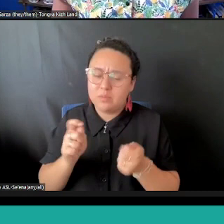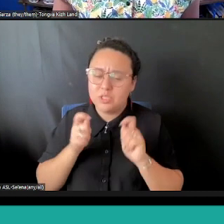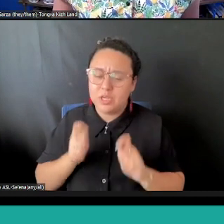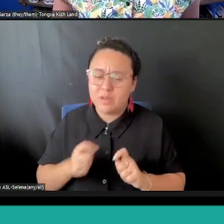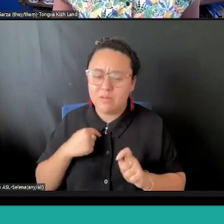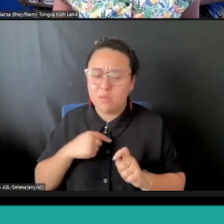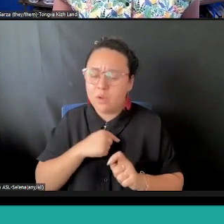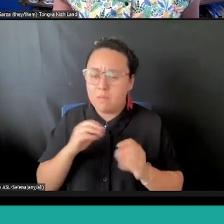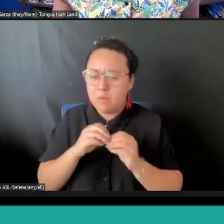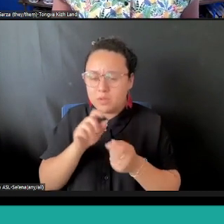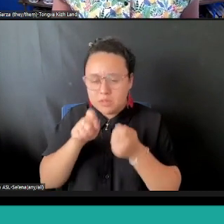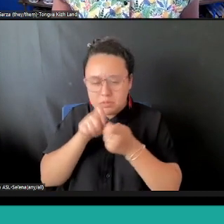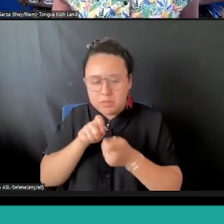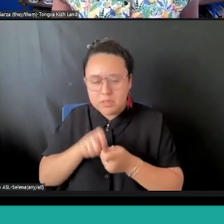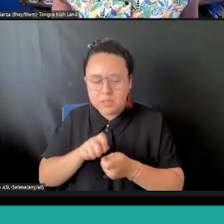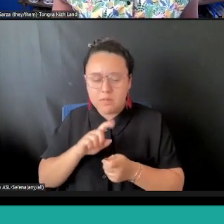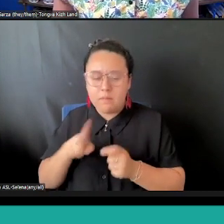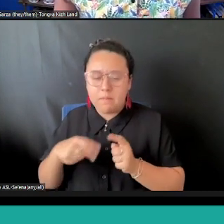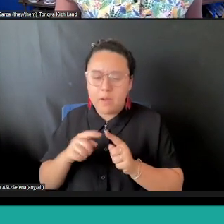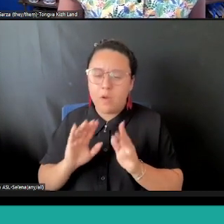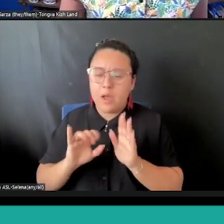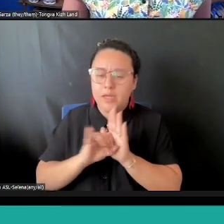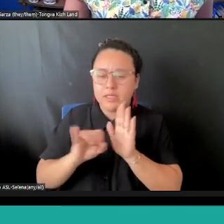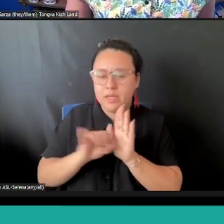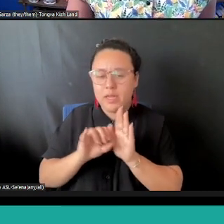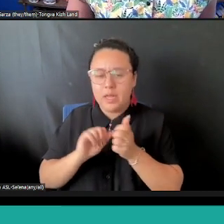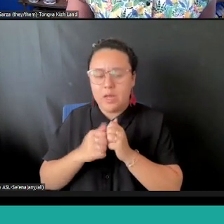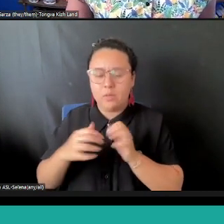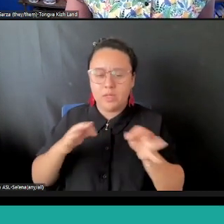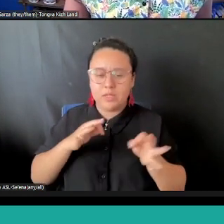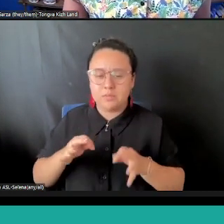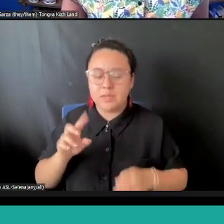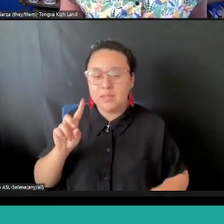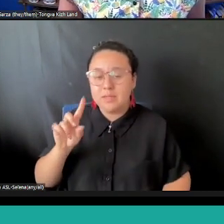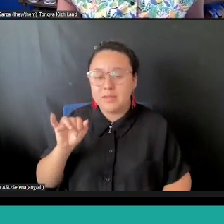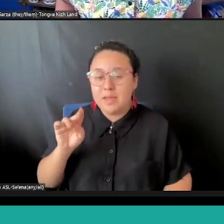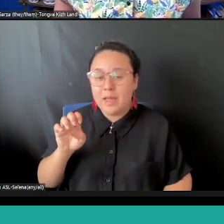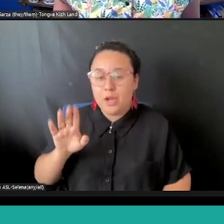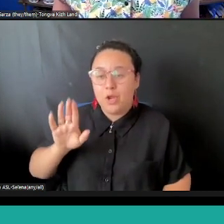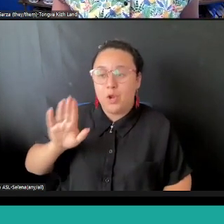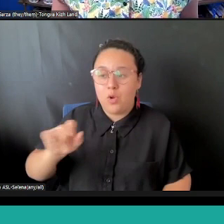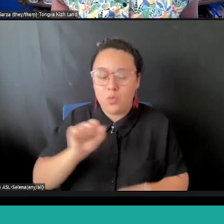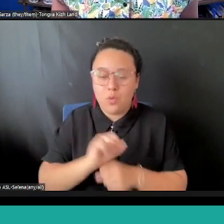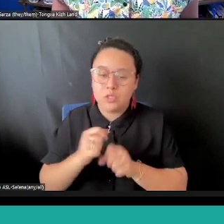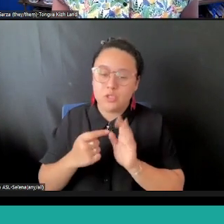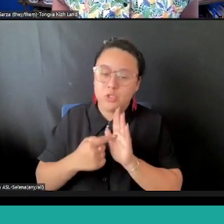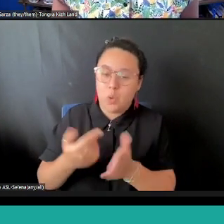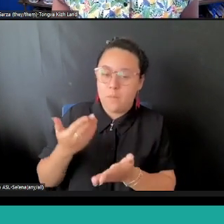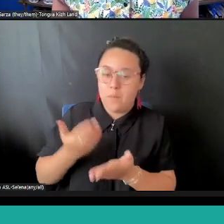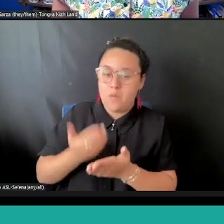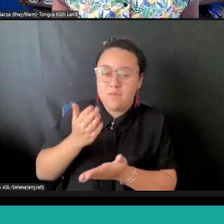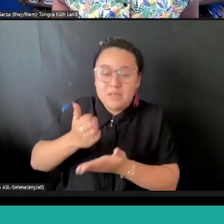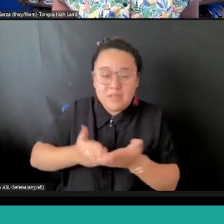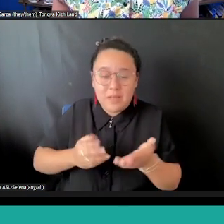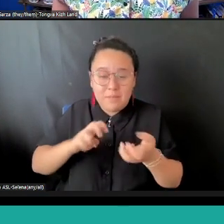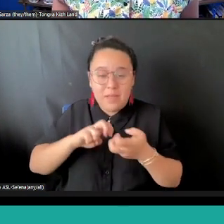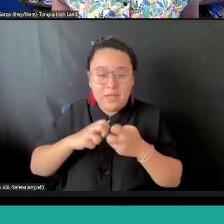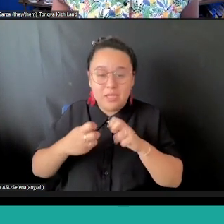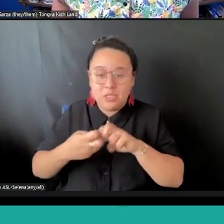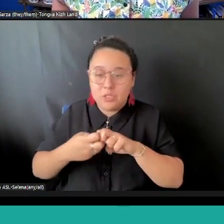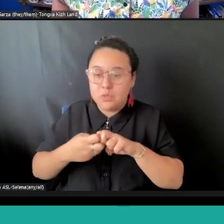about them. But I think Diane's work shows how some of these issues have